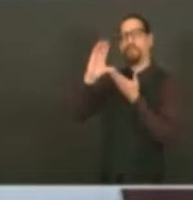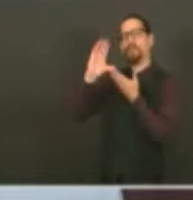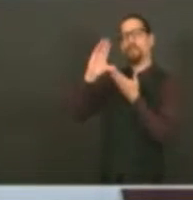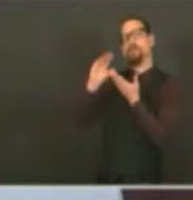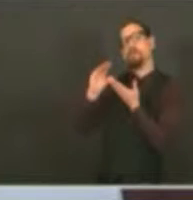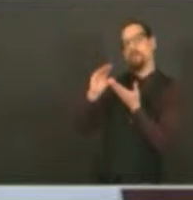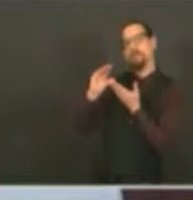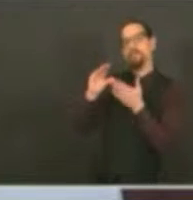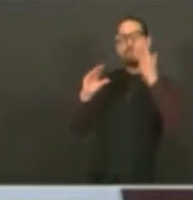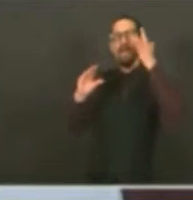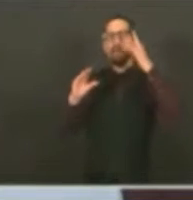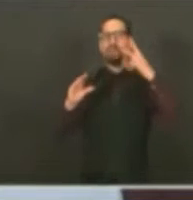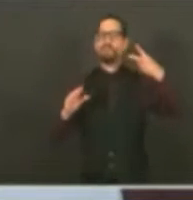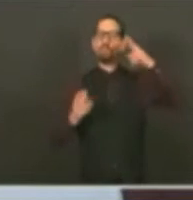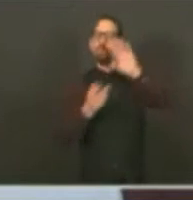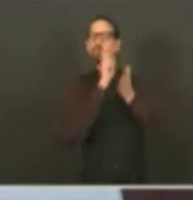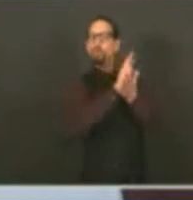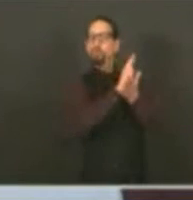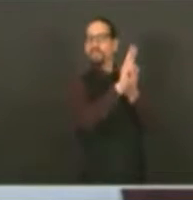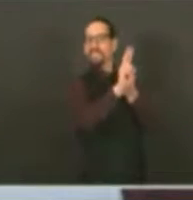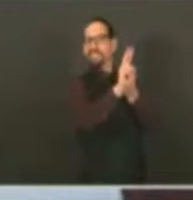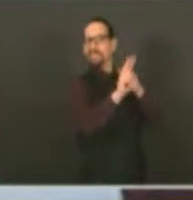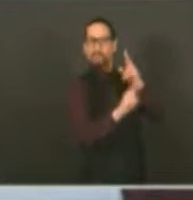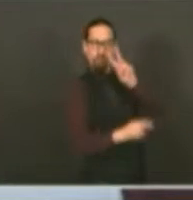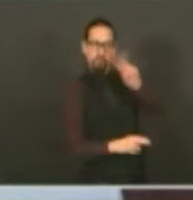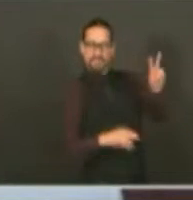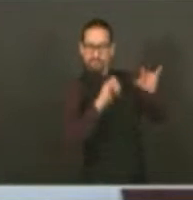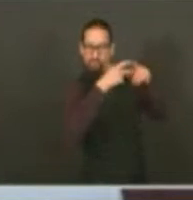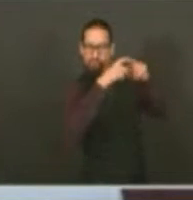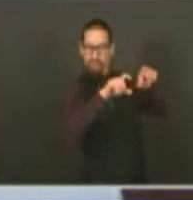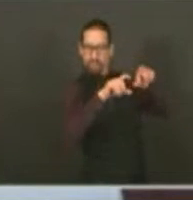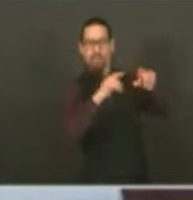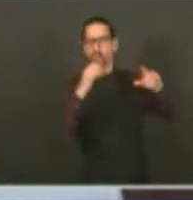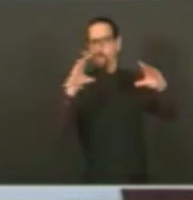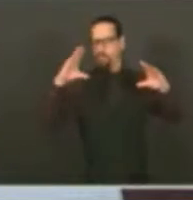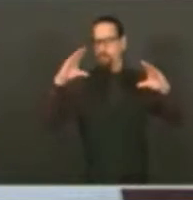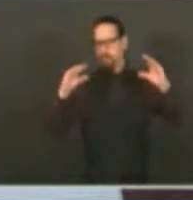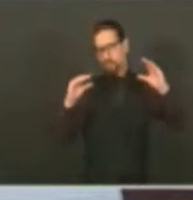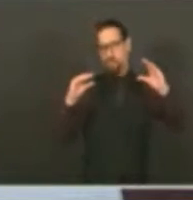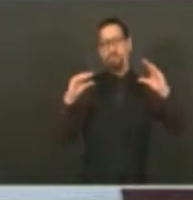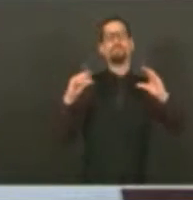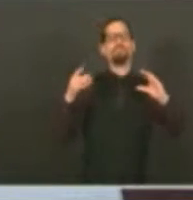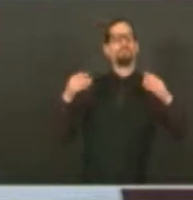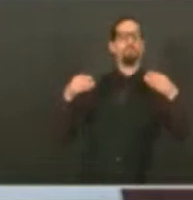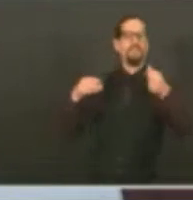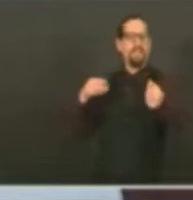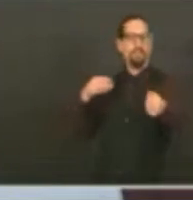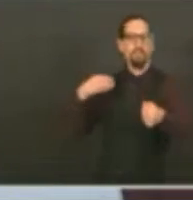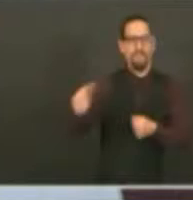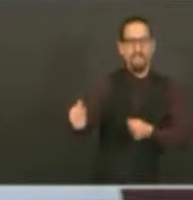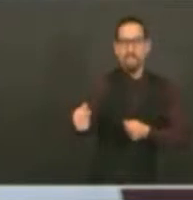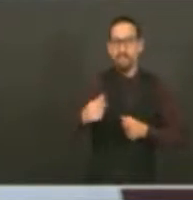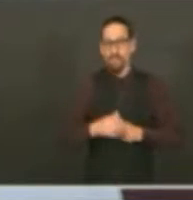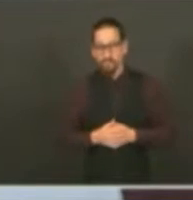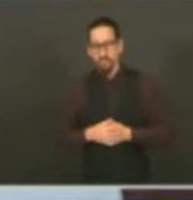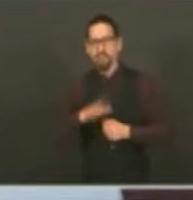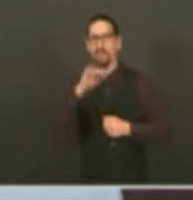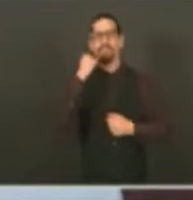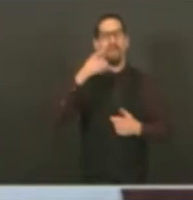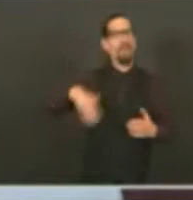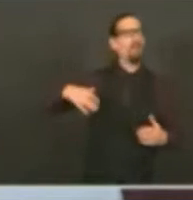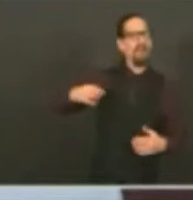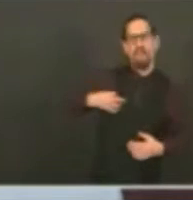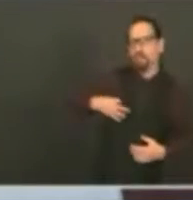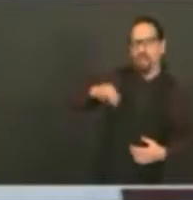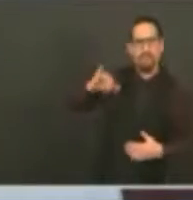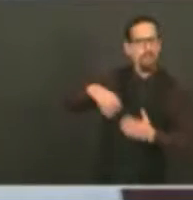If you haven't already applied, apply now. You have until the end of the day on Monday. And you will get